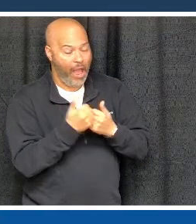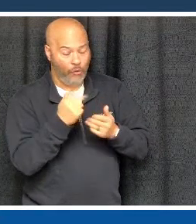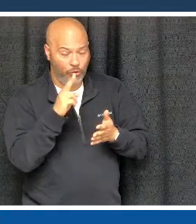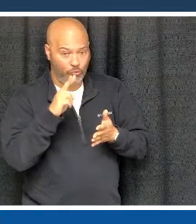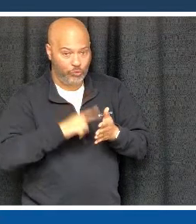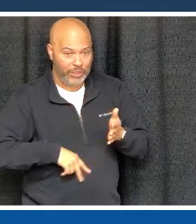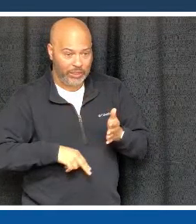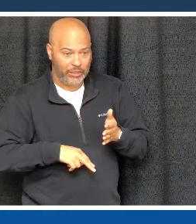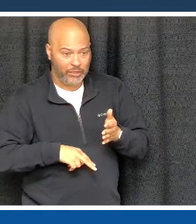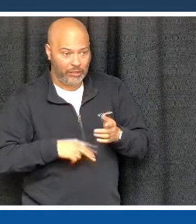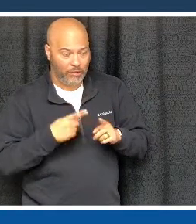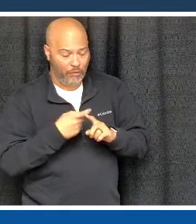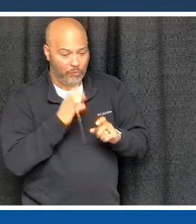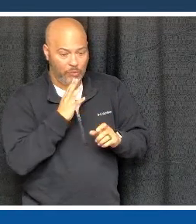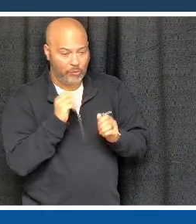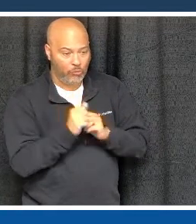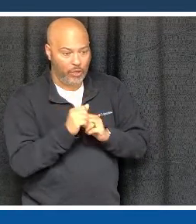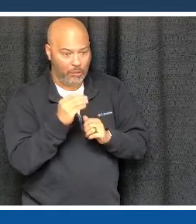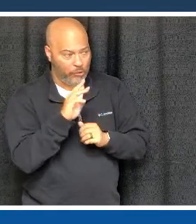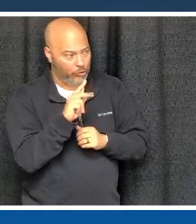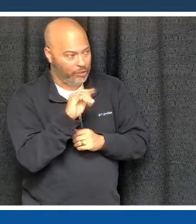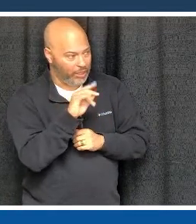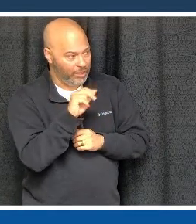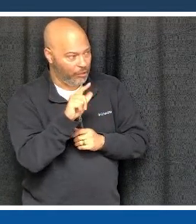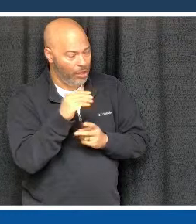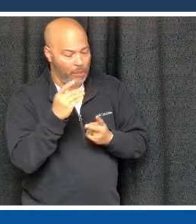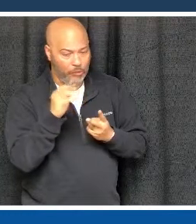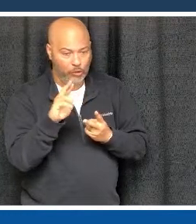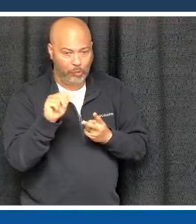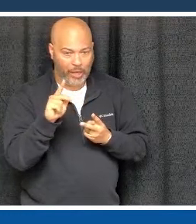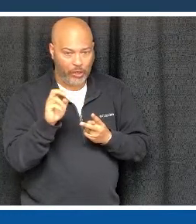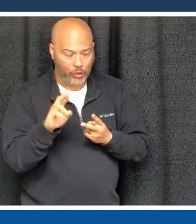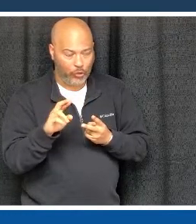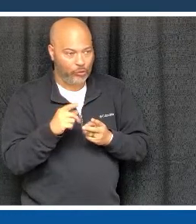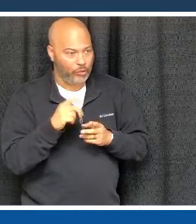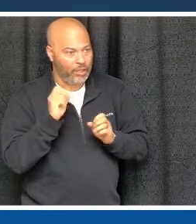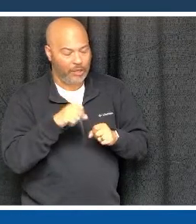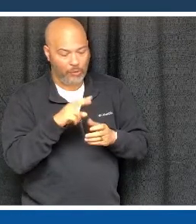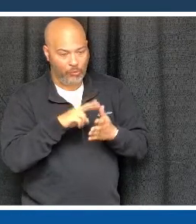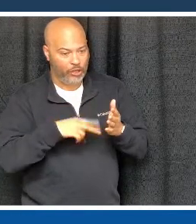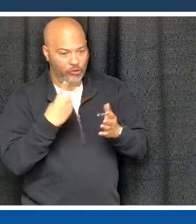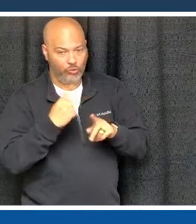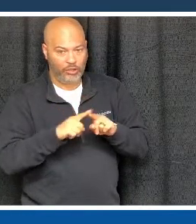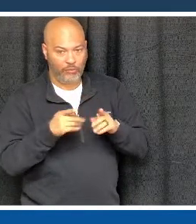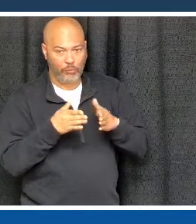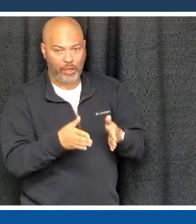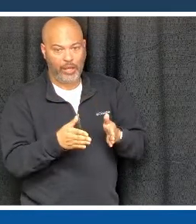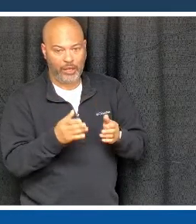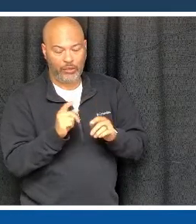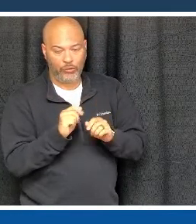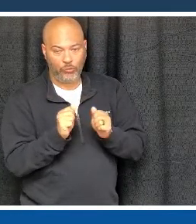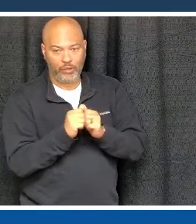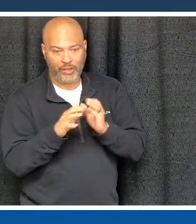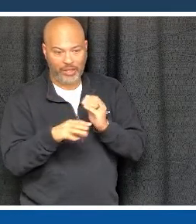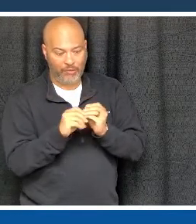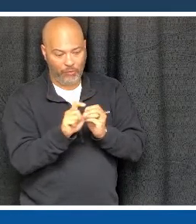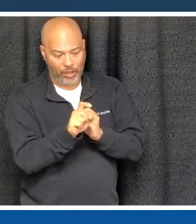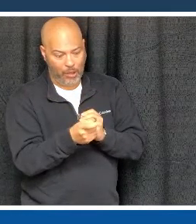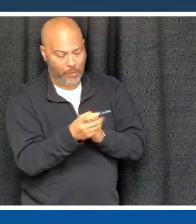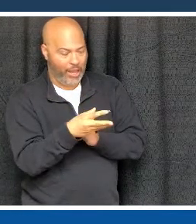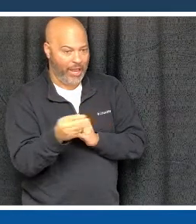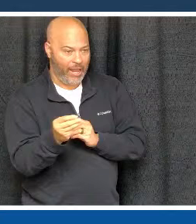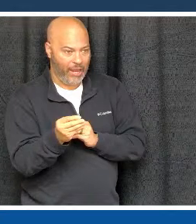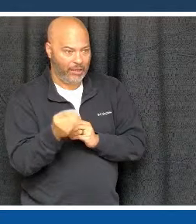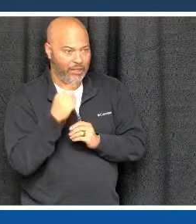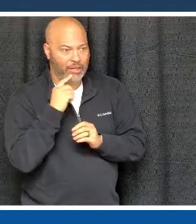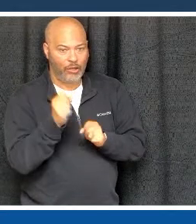reads, from speaking with both Mr. Tyndall and Mr. Baker, it could be read two different ways. With the addition of a comma and the word "and," it